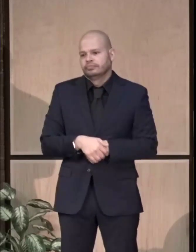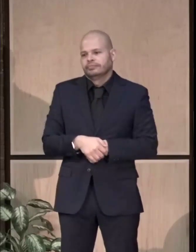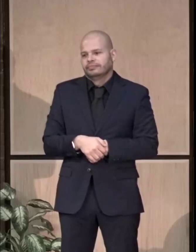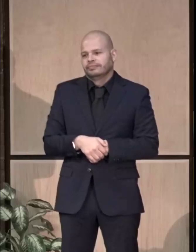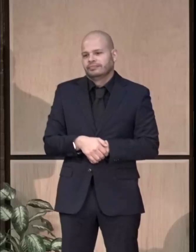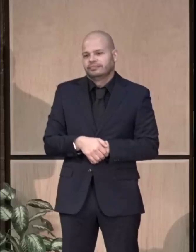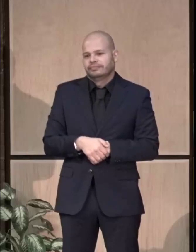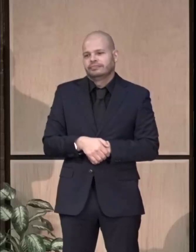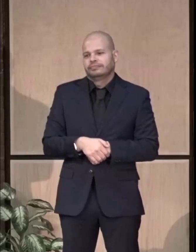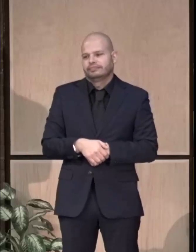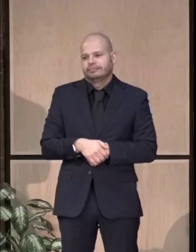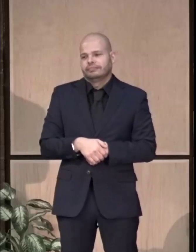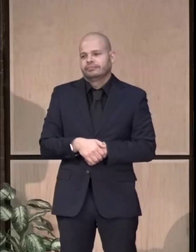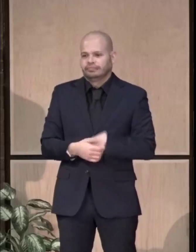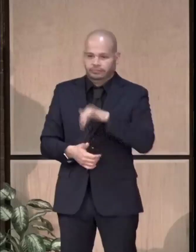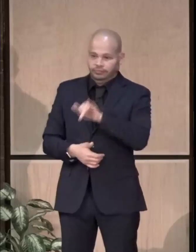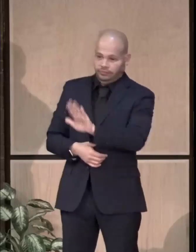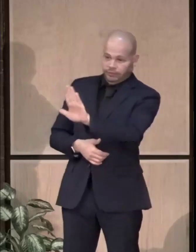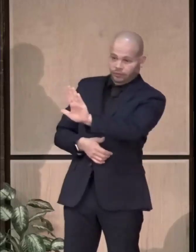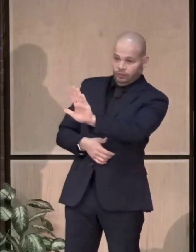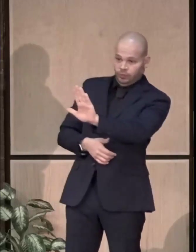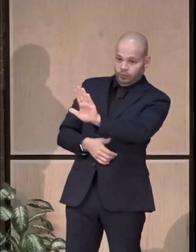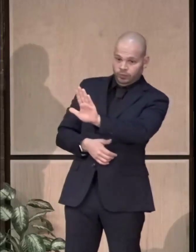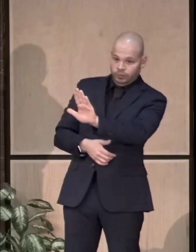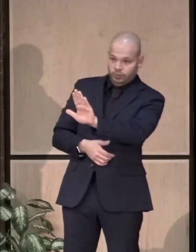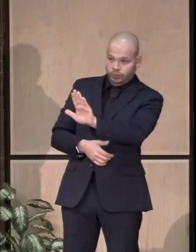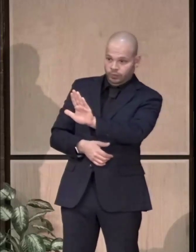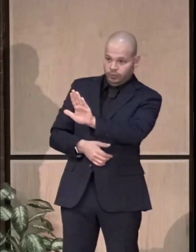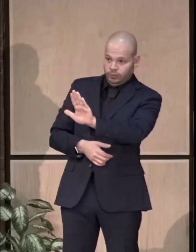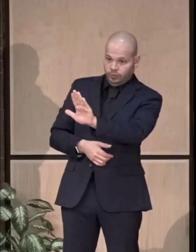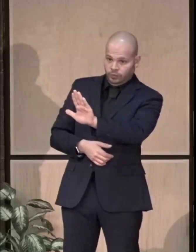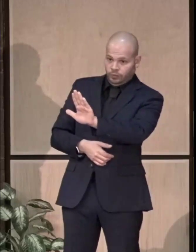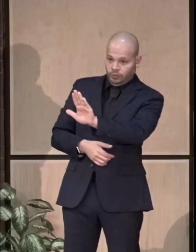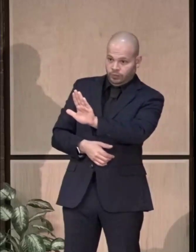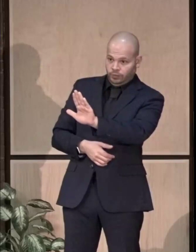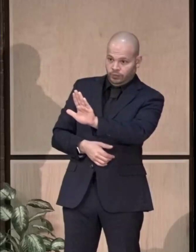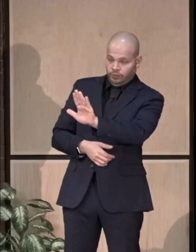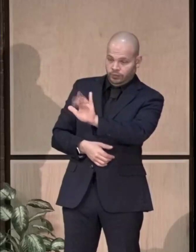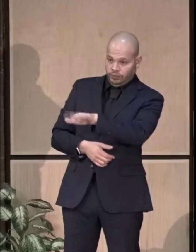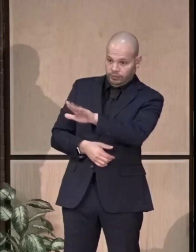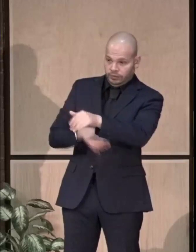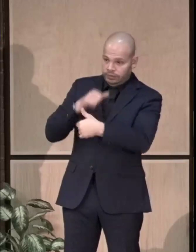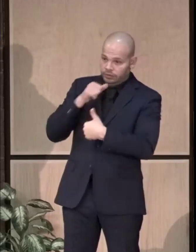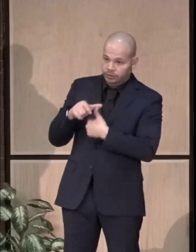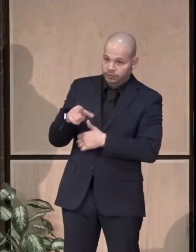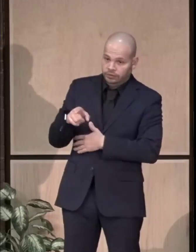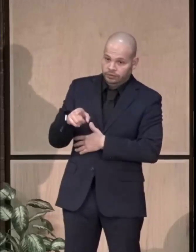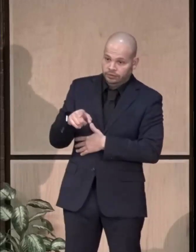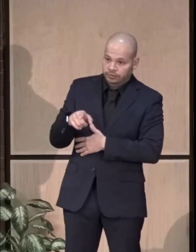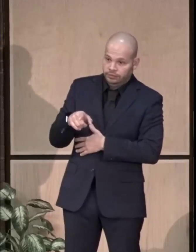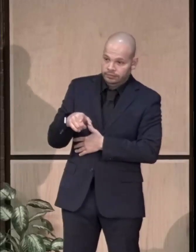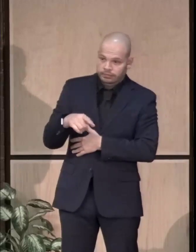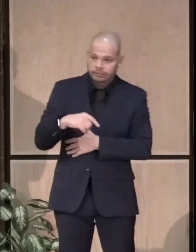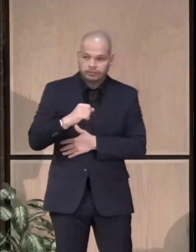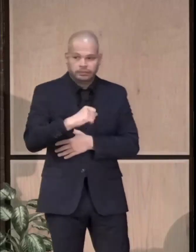19. Is that from you to Card? Yeah, this is the U letter that is sent. Okay. And it's